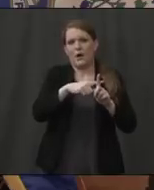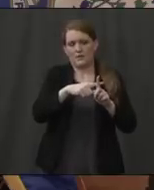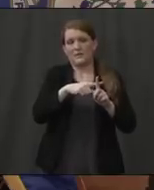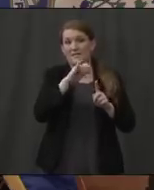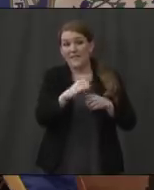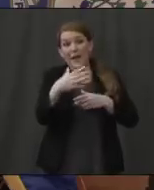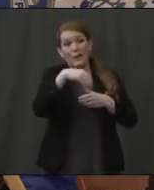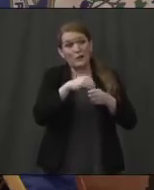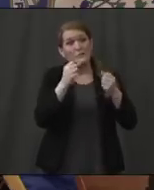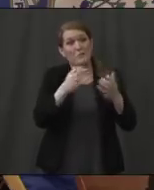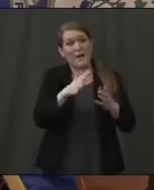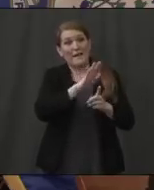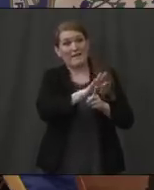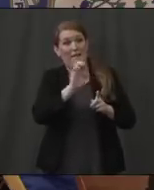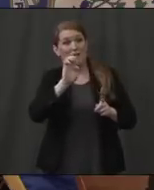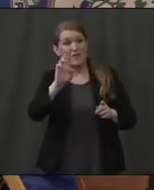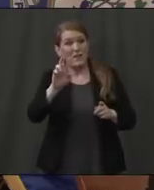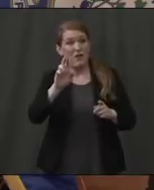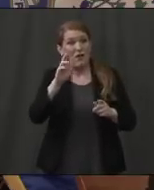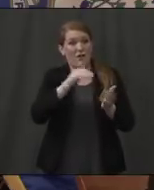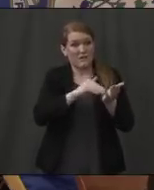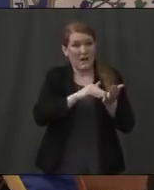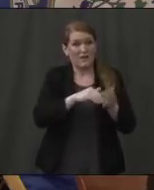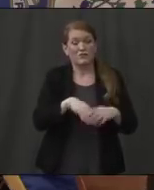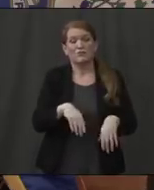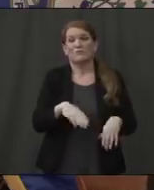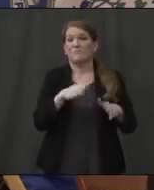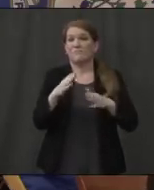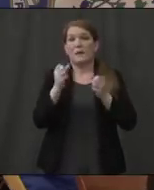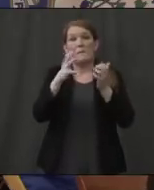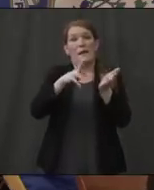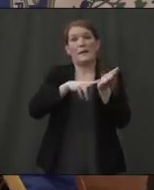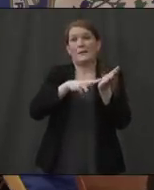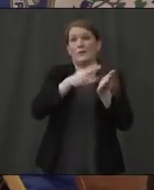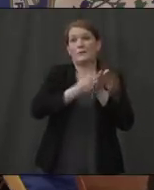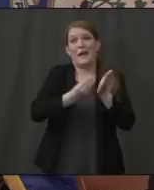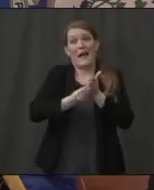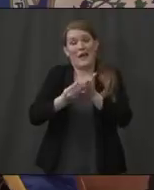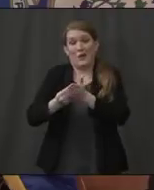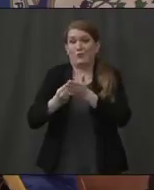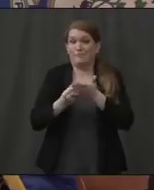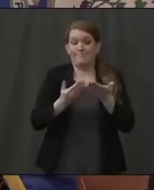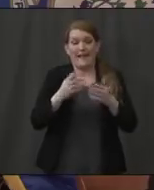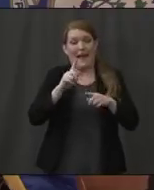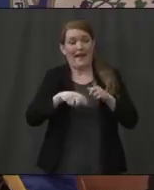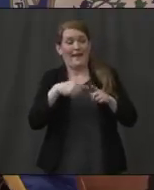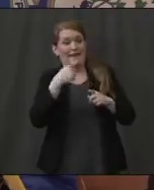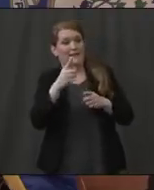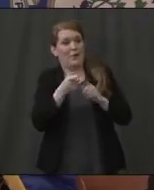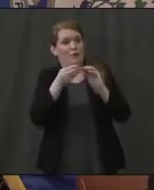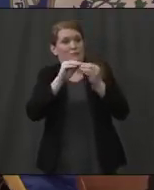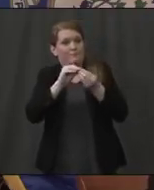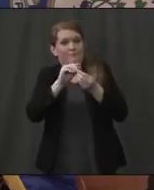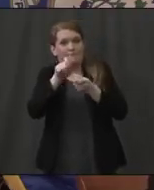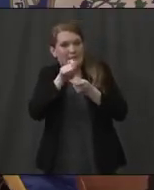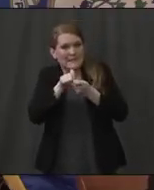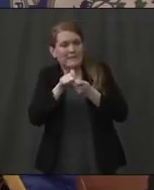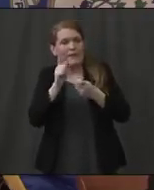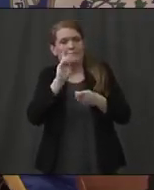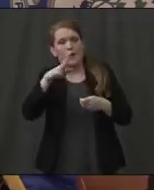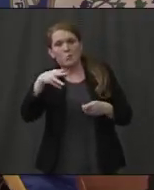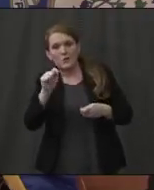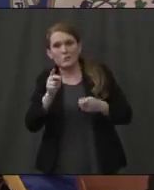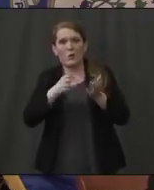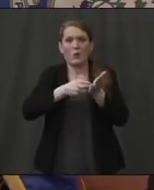room physicians, and they have a number of nurses out. I can't tell you the numbers in Bridgeport and New Haven, but we are working